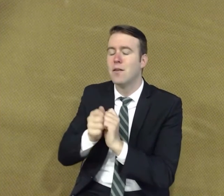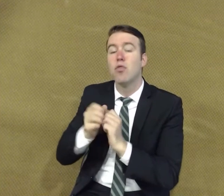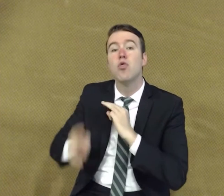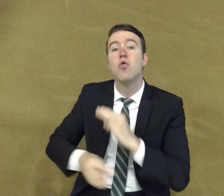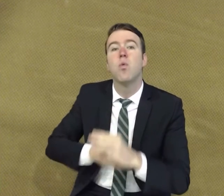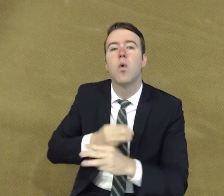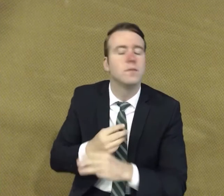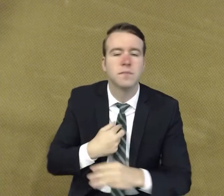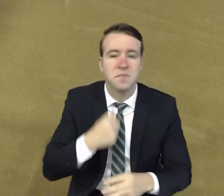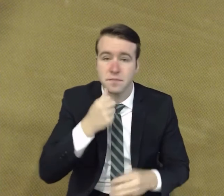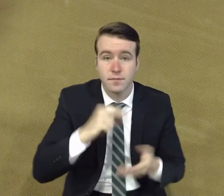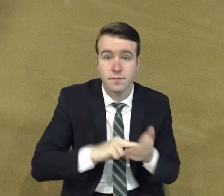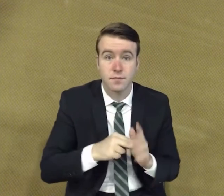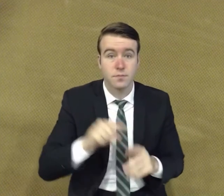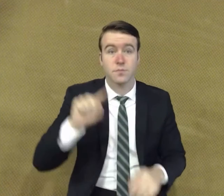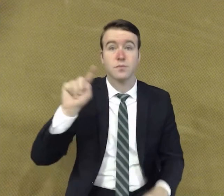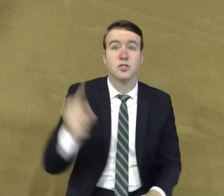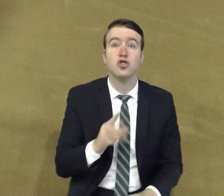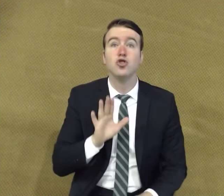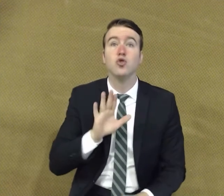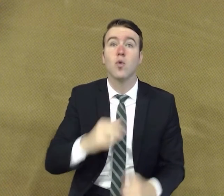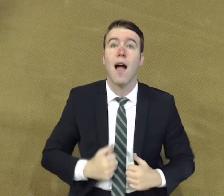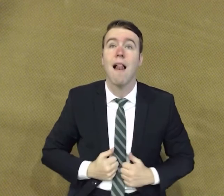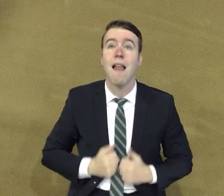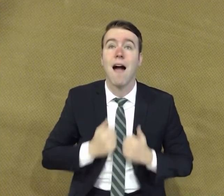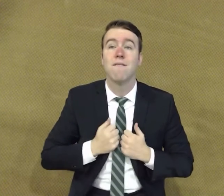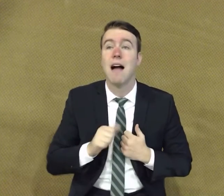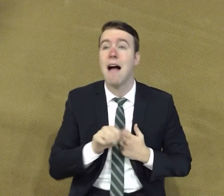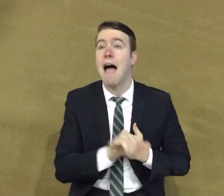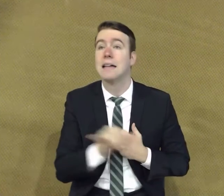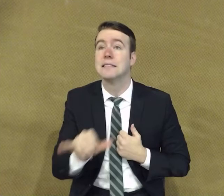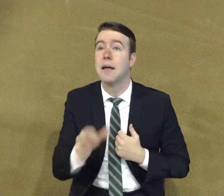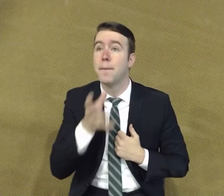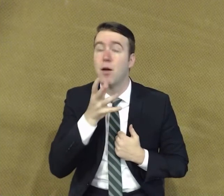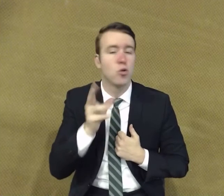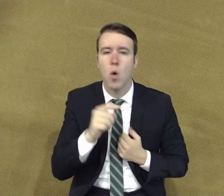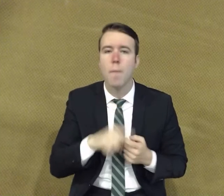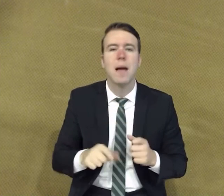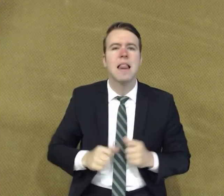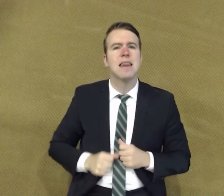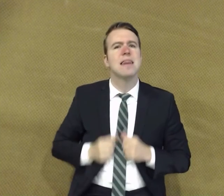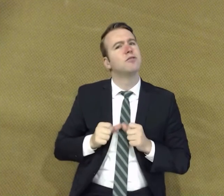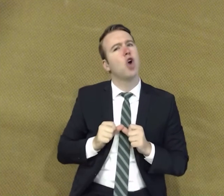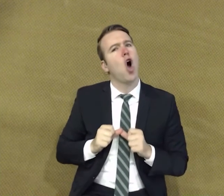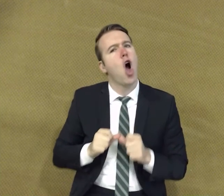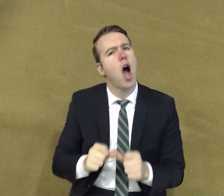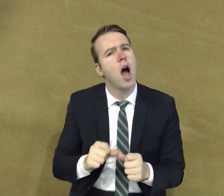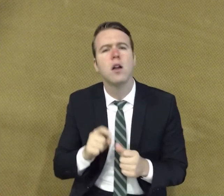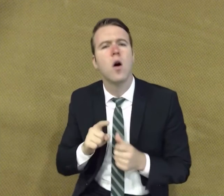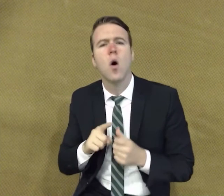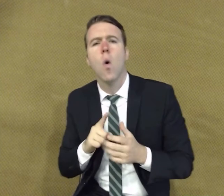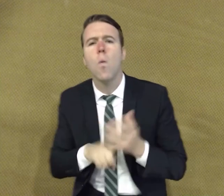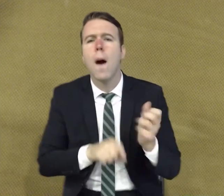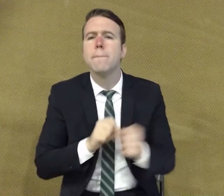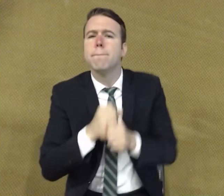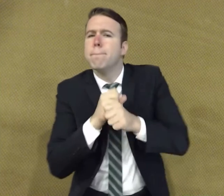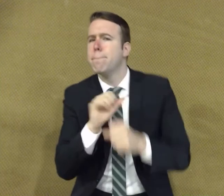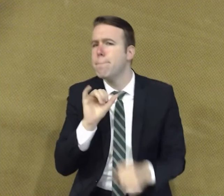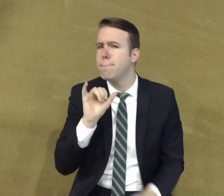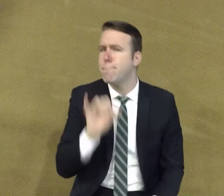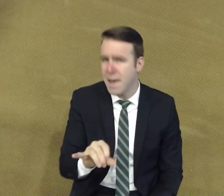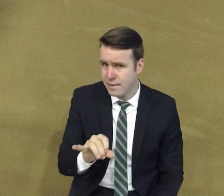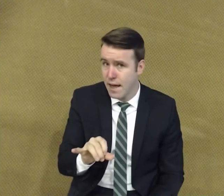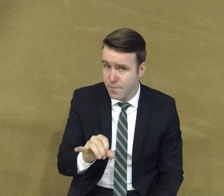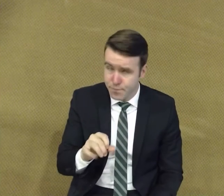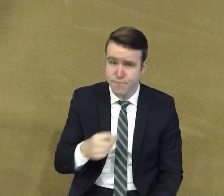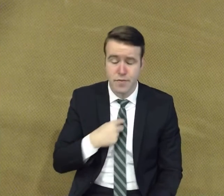impact, I don't only mean in your lifetime as a mother, but that lives on. What is it that makes that? So when I looked at